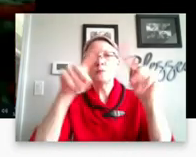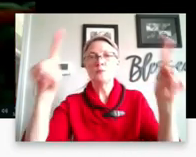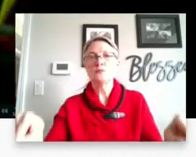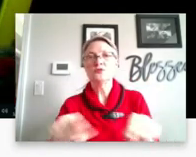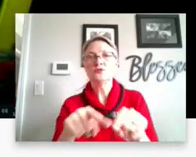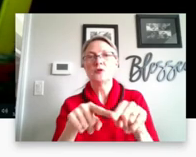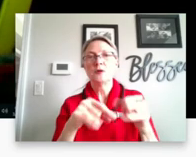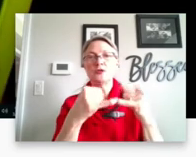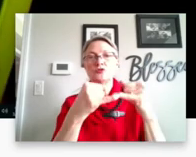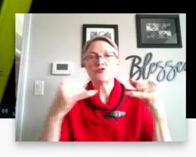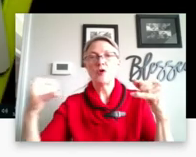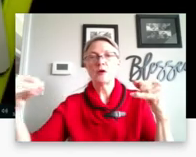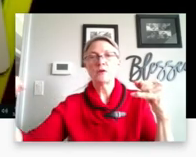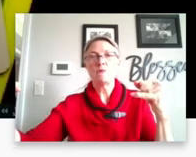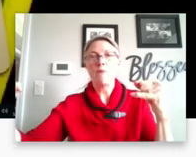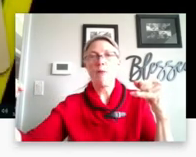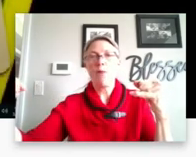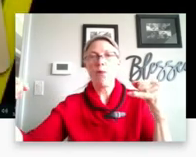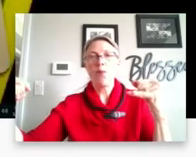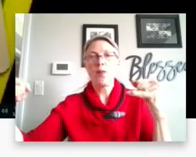by drawing a simple,